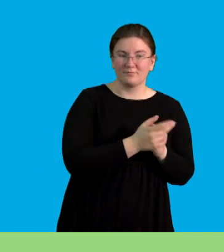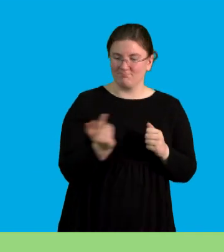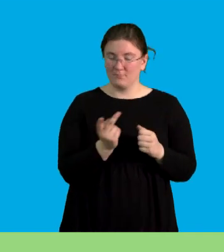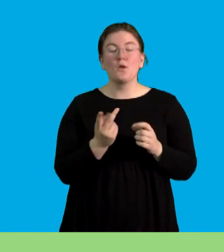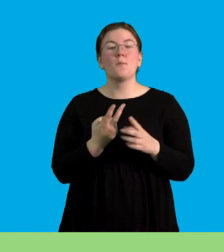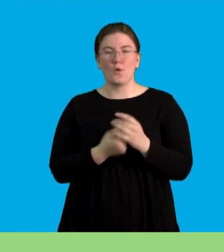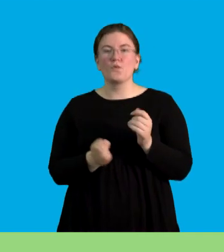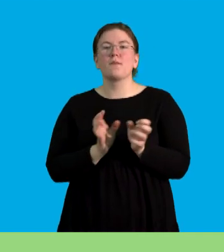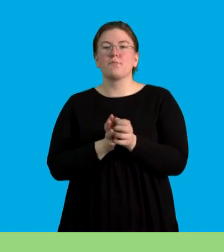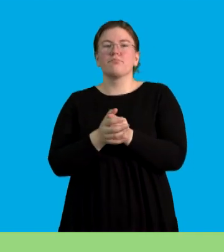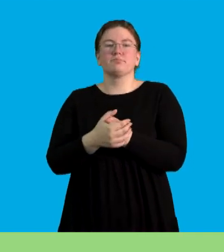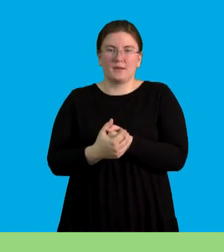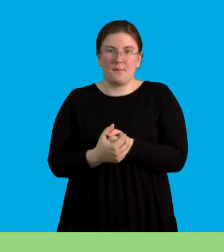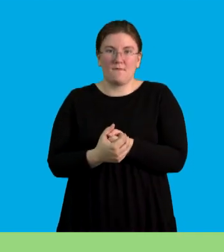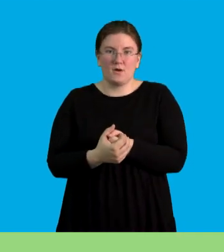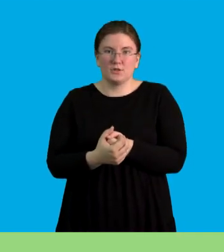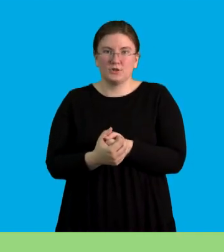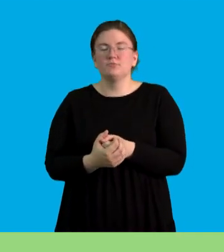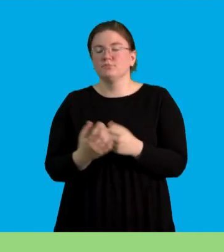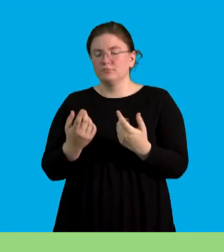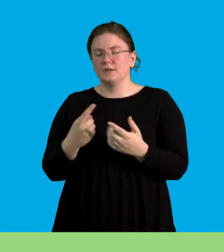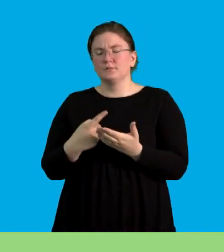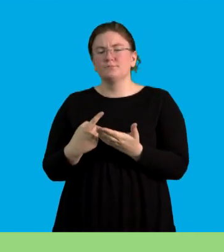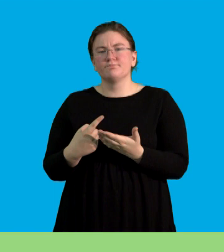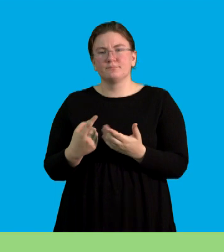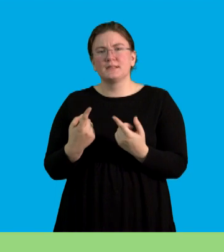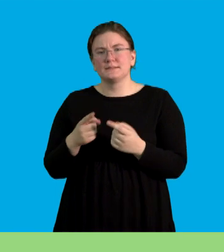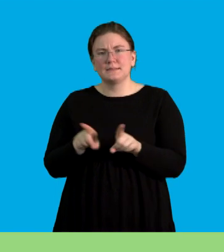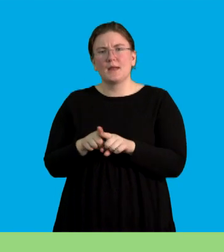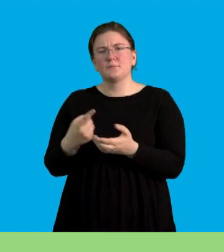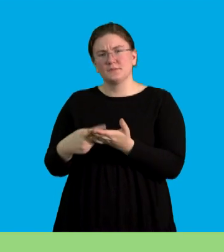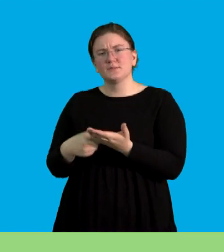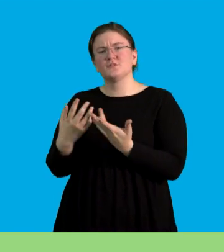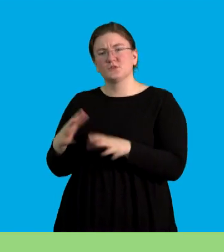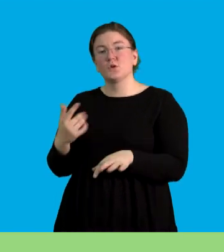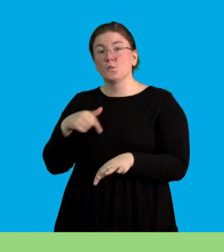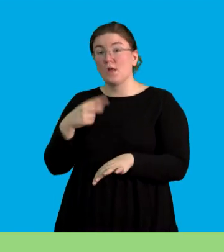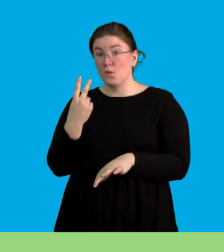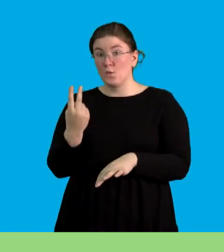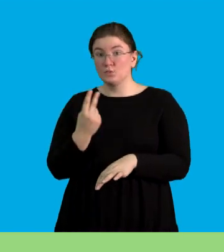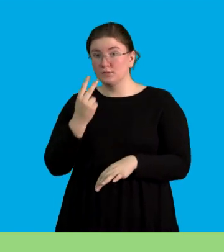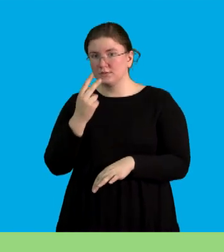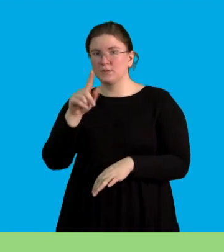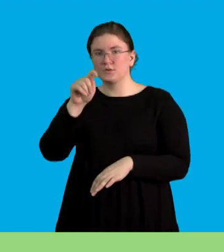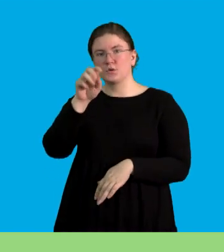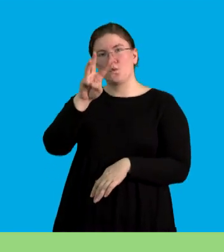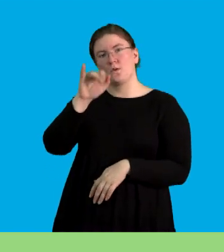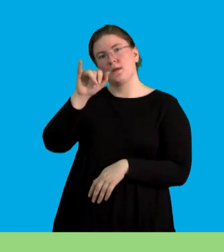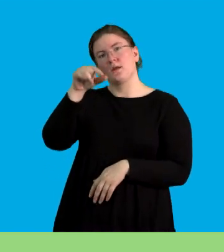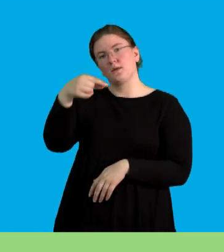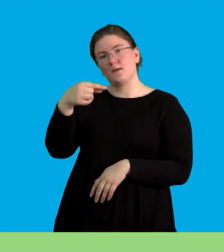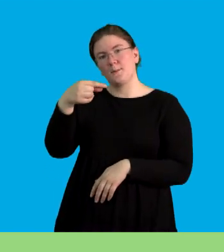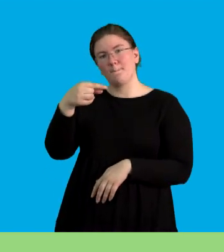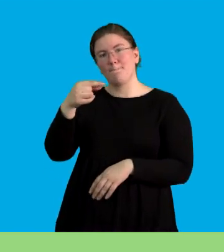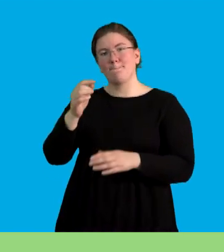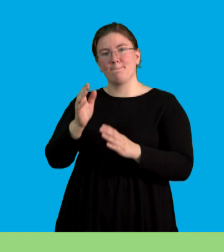have discussed. And then we are also going to look at the twig mantis on a yellow flower. If